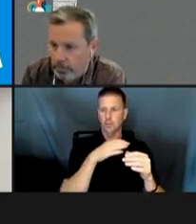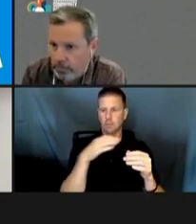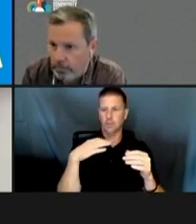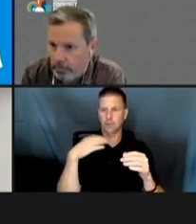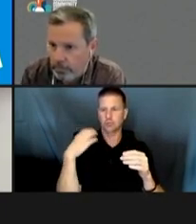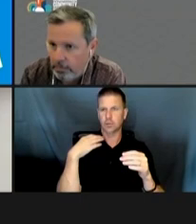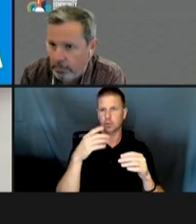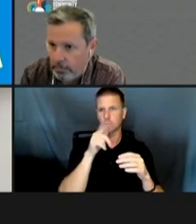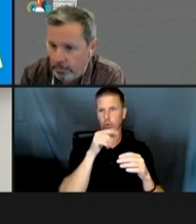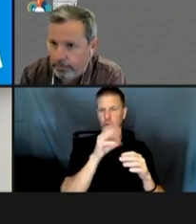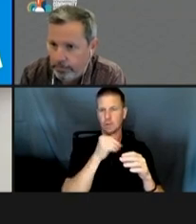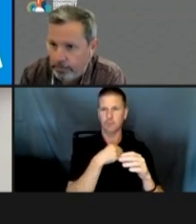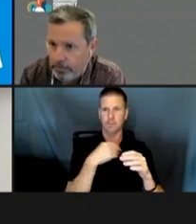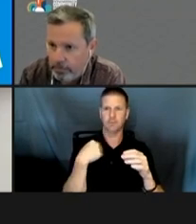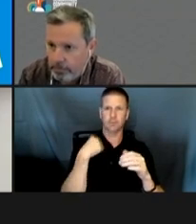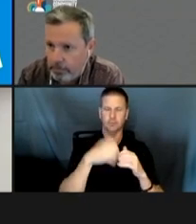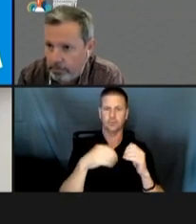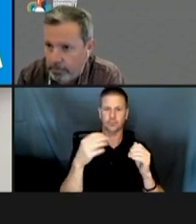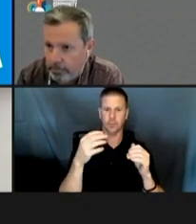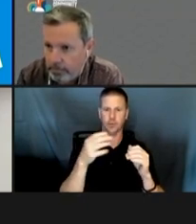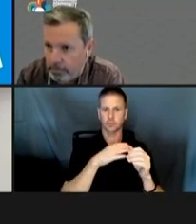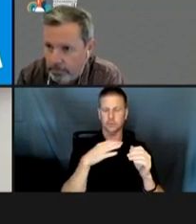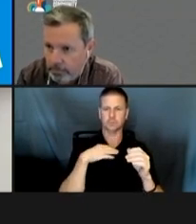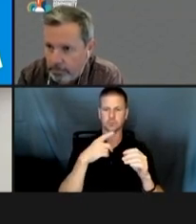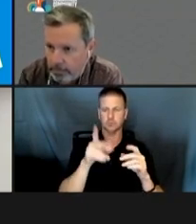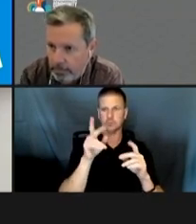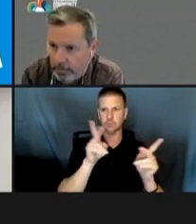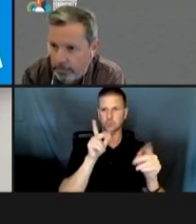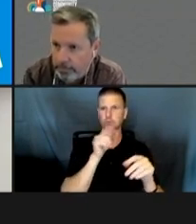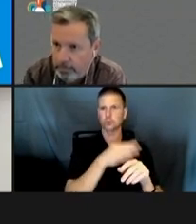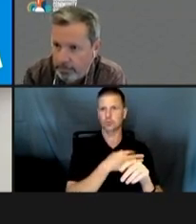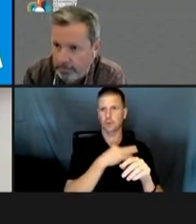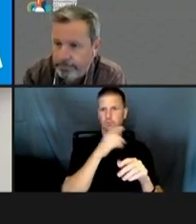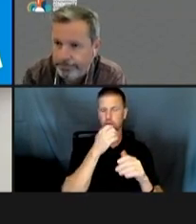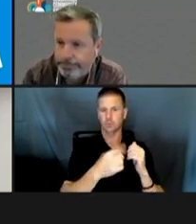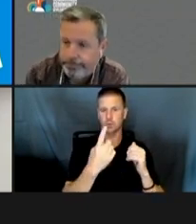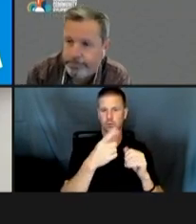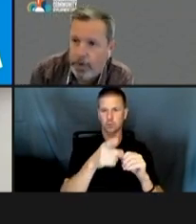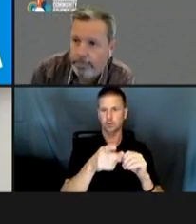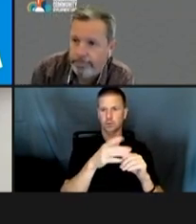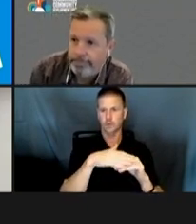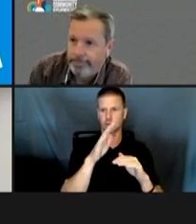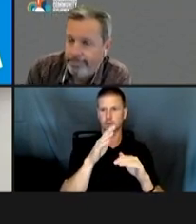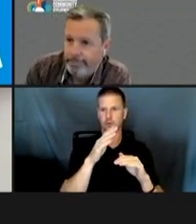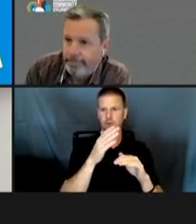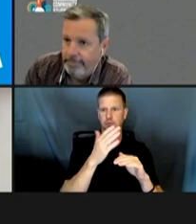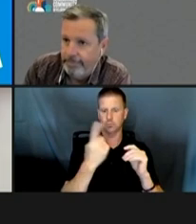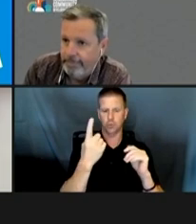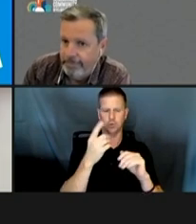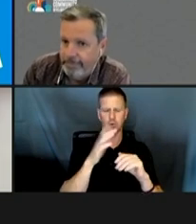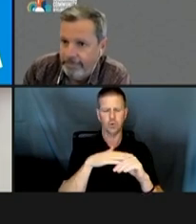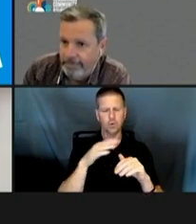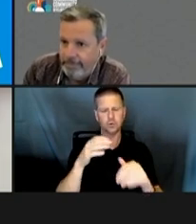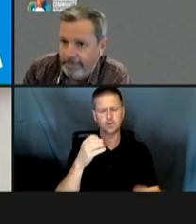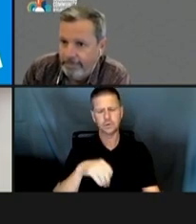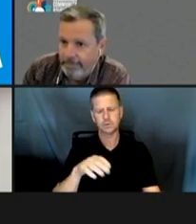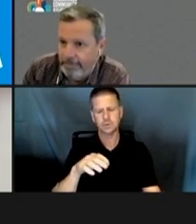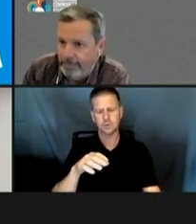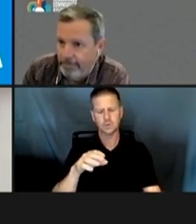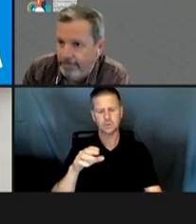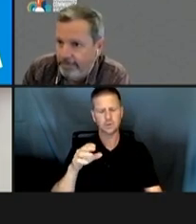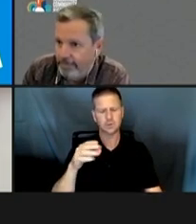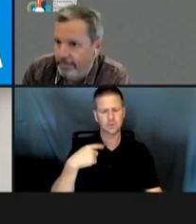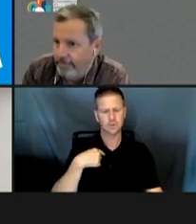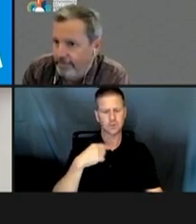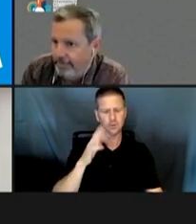and the members of each committee. There are people that have volunteered for each one, so there's at least somebody on each of the committees. I will